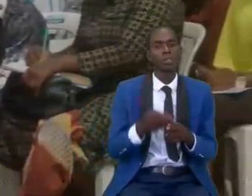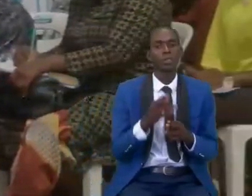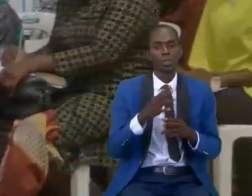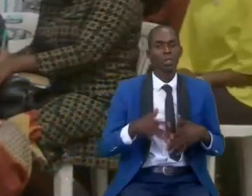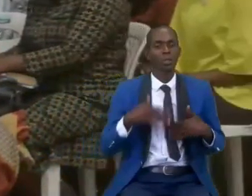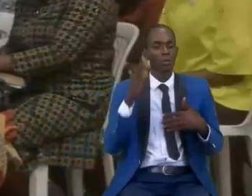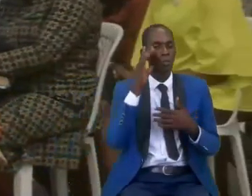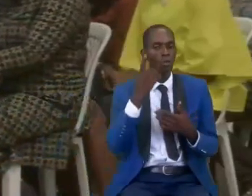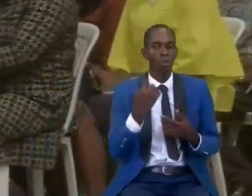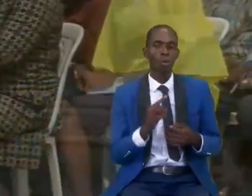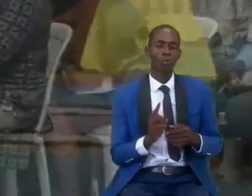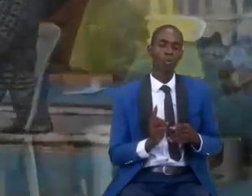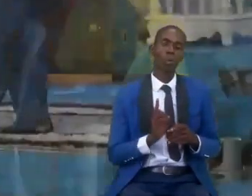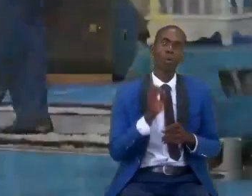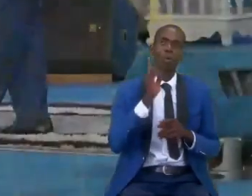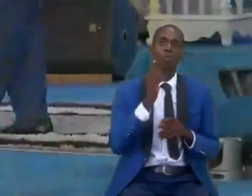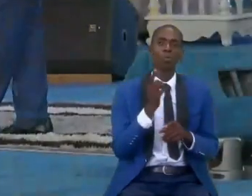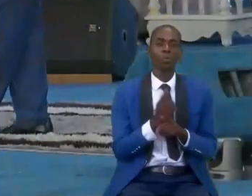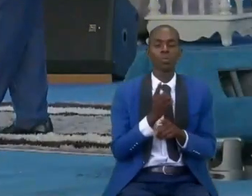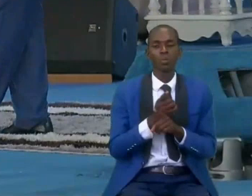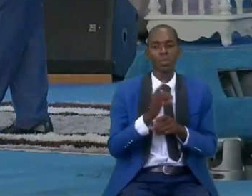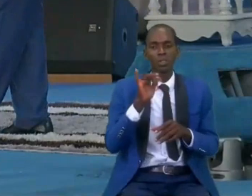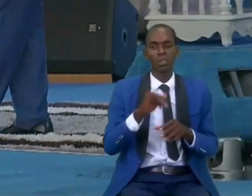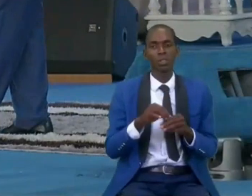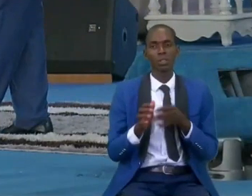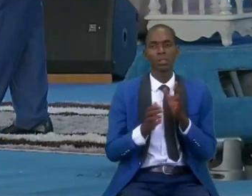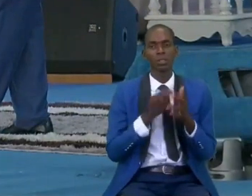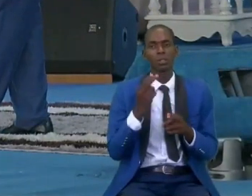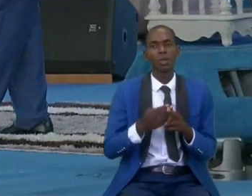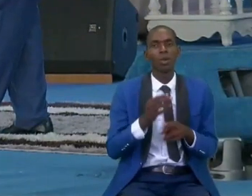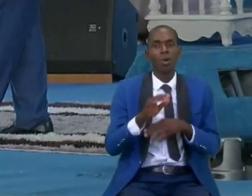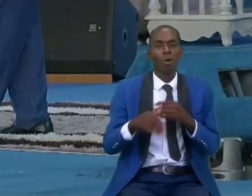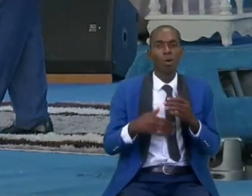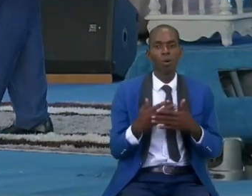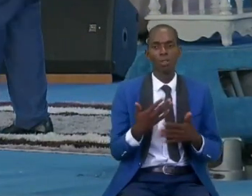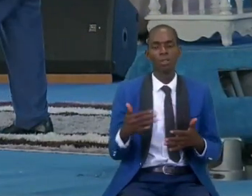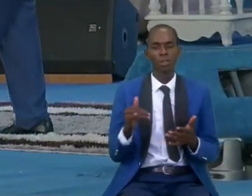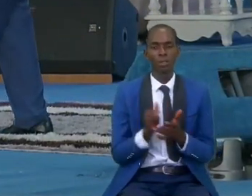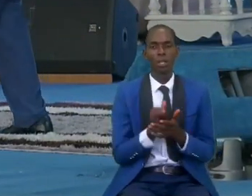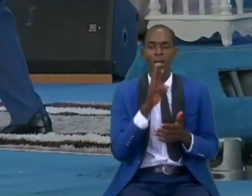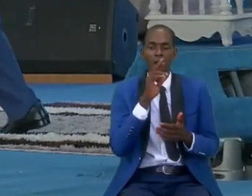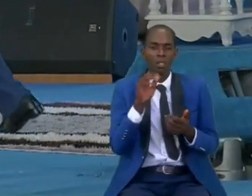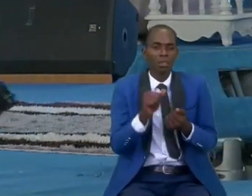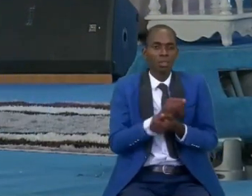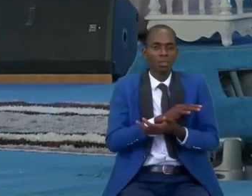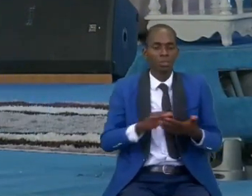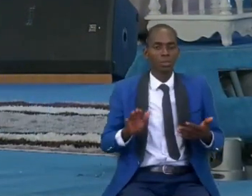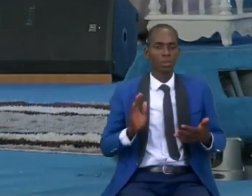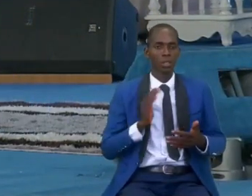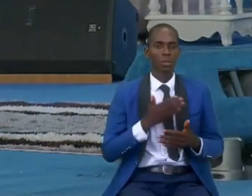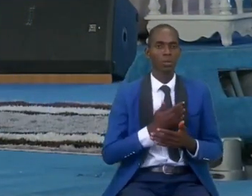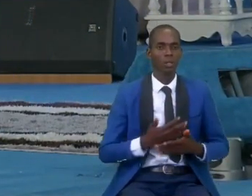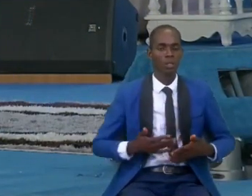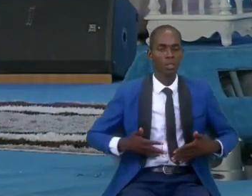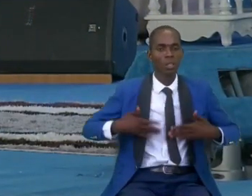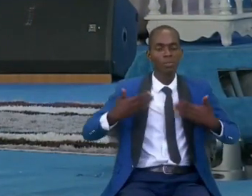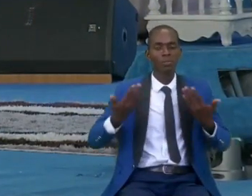are destroying our lives, idleness, negligence, vanities,